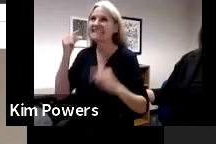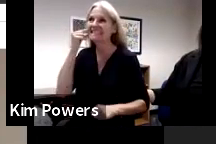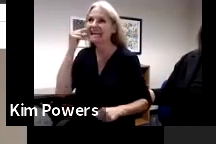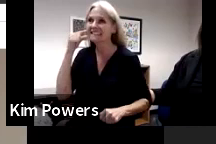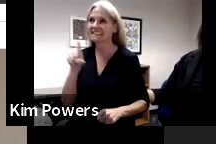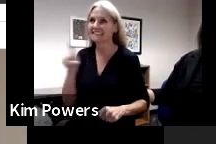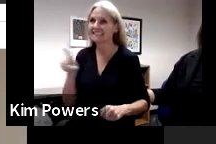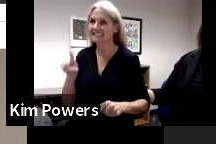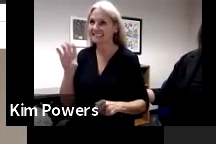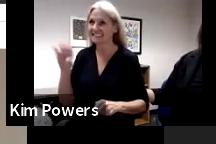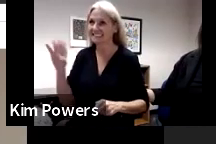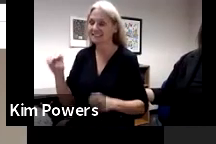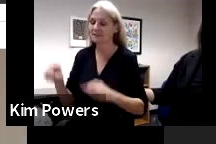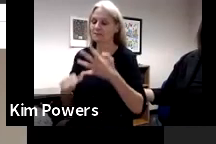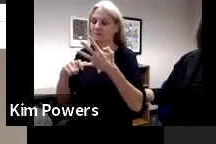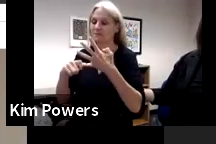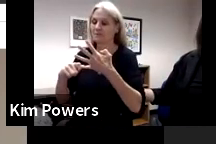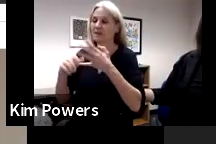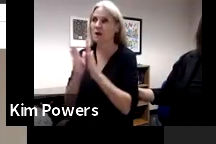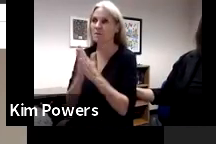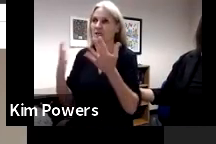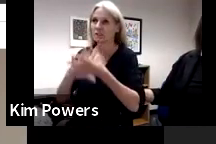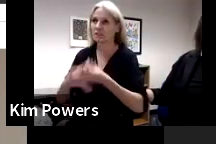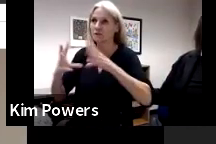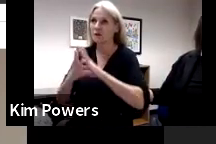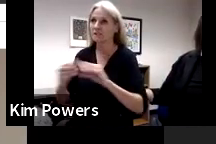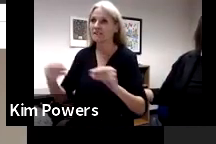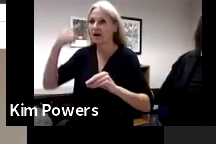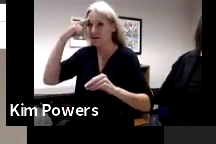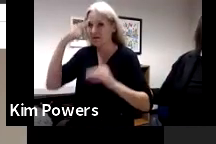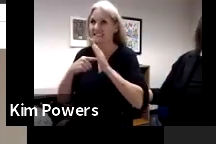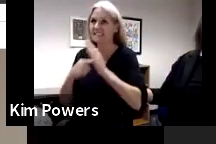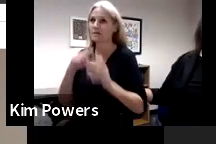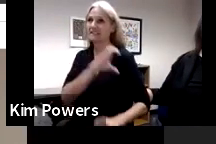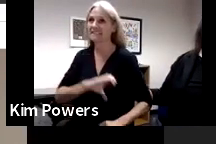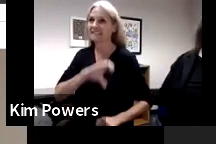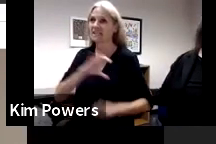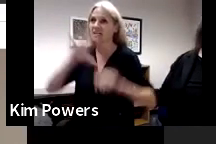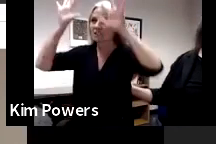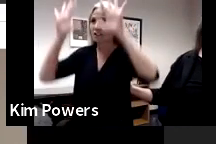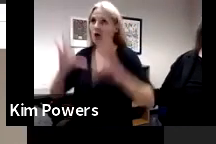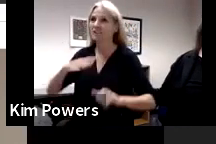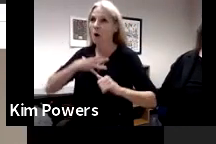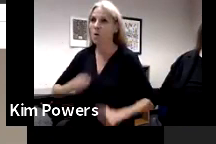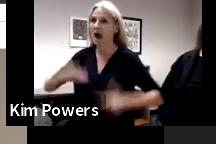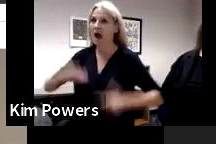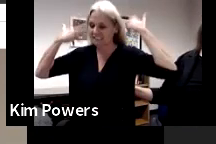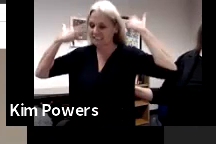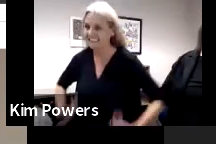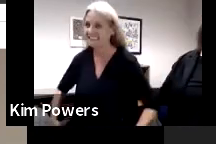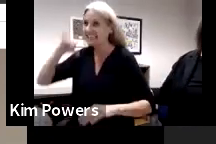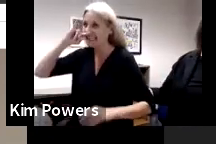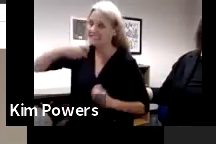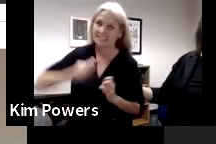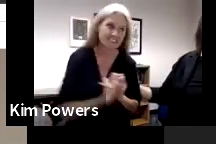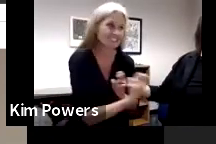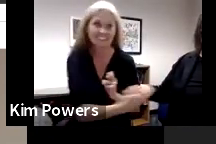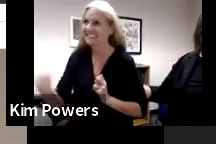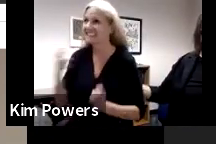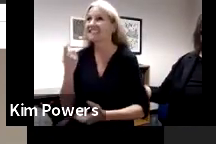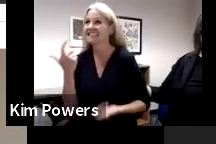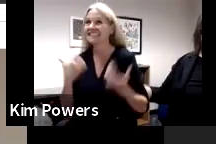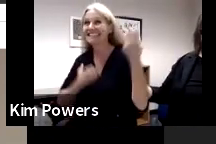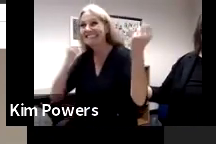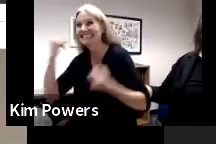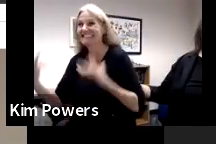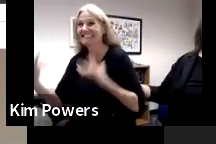instruction. We visited the San Antonio Zoo. And even one time, I read children's stories in ASL while